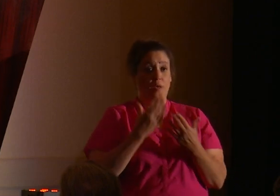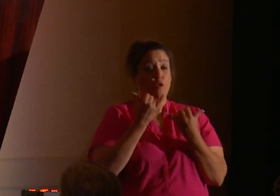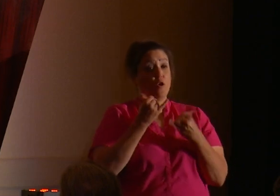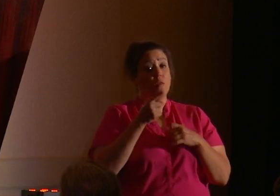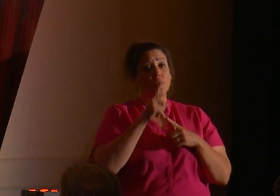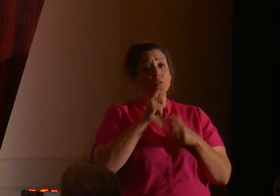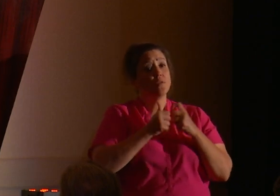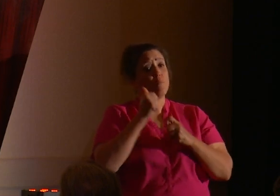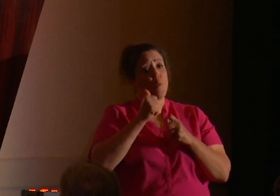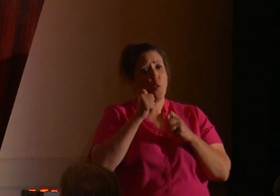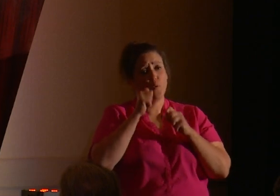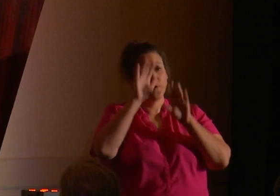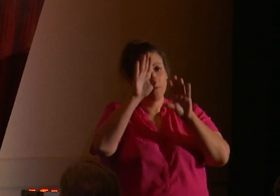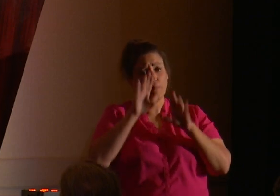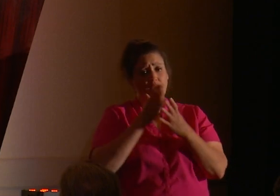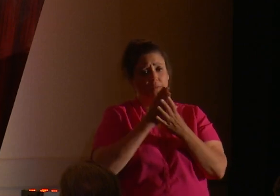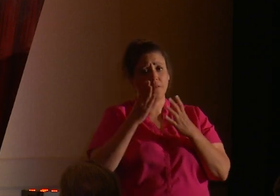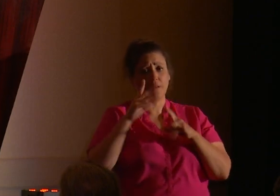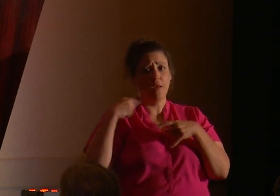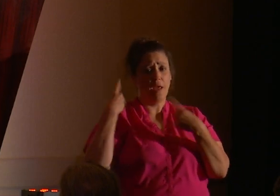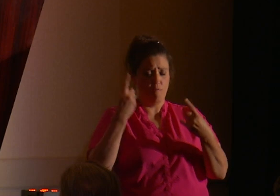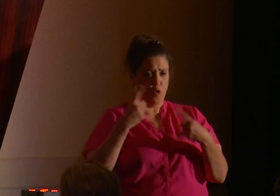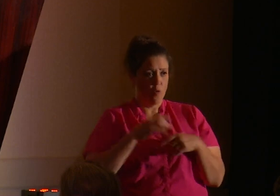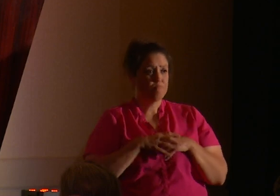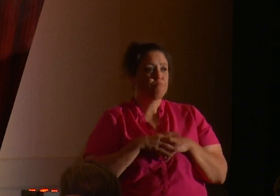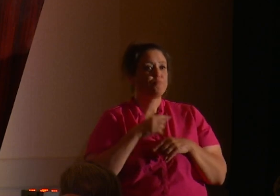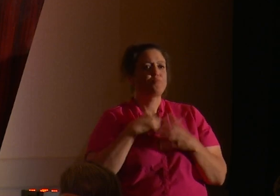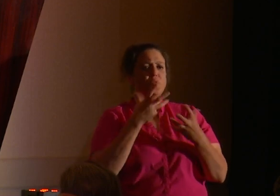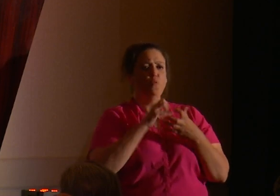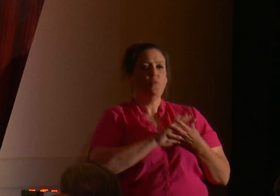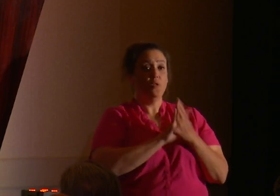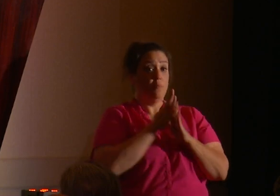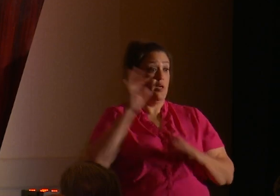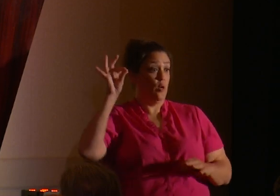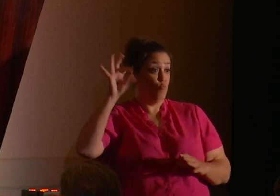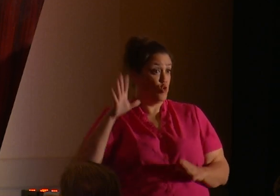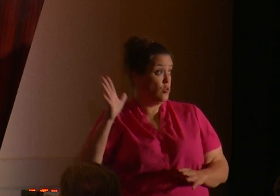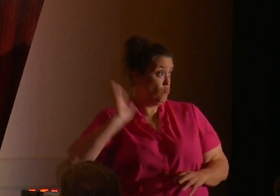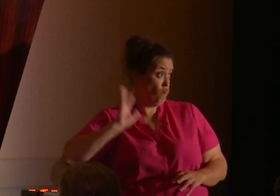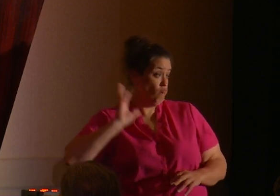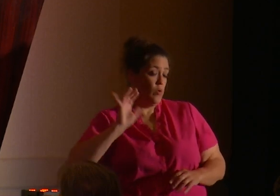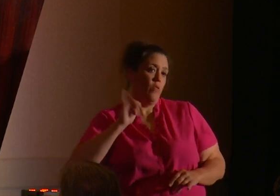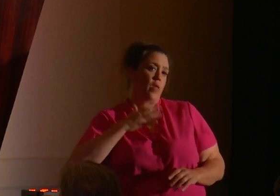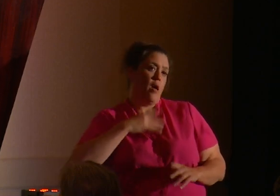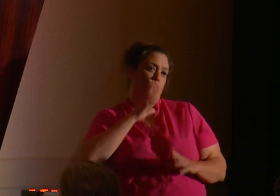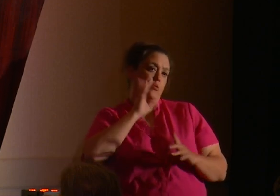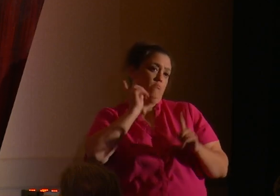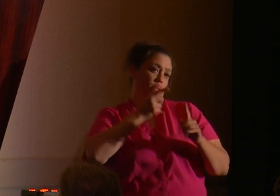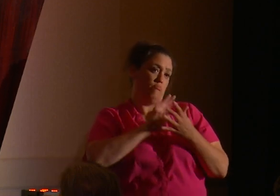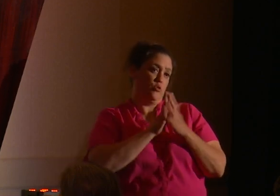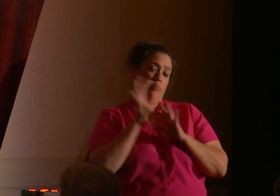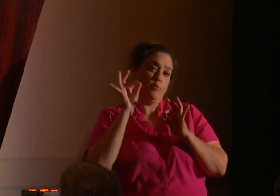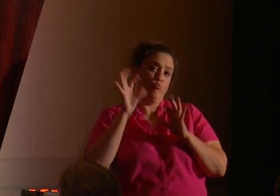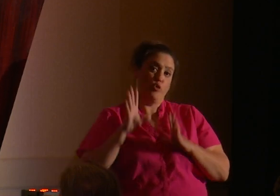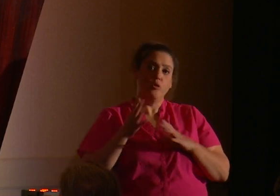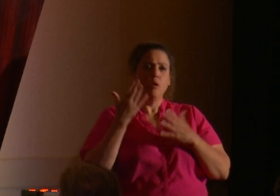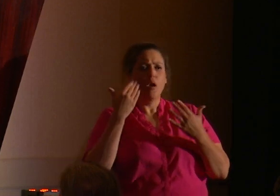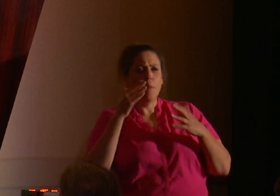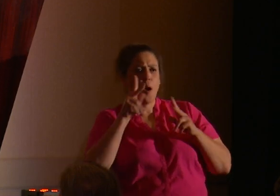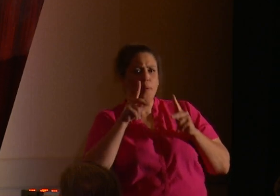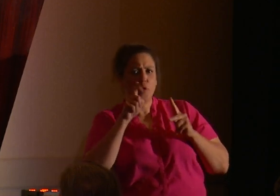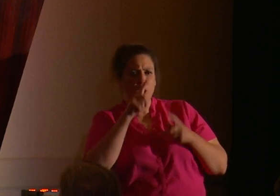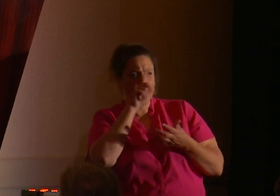ever. I mean, I wanted to be a preacher. That was going to be, you know, speaking, you know, come on, people, you got to believe in